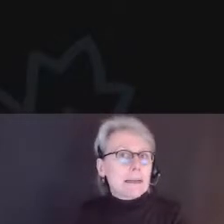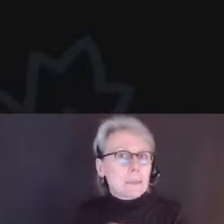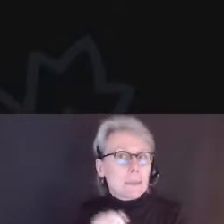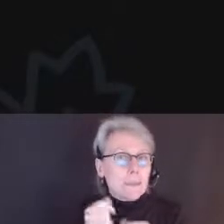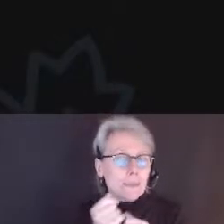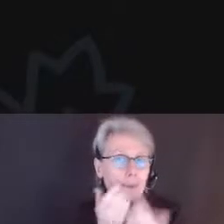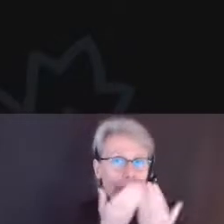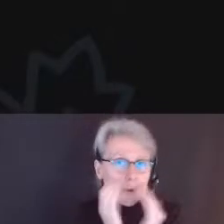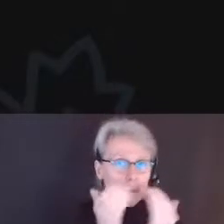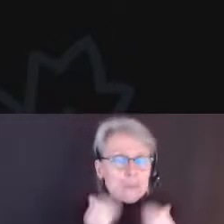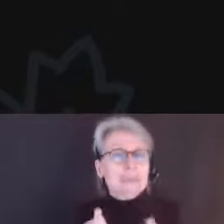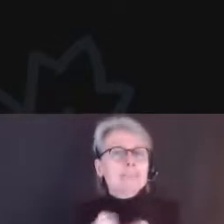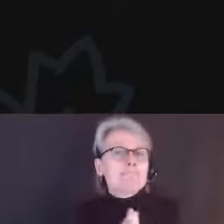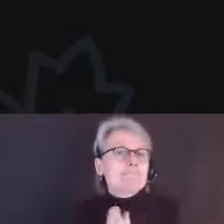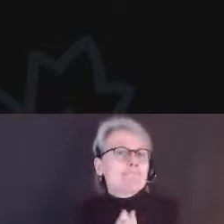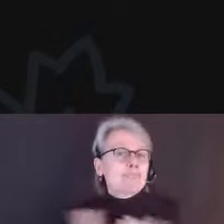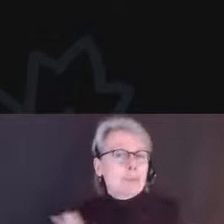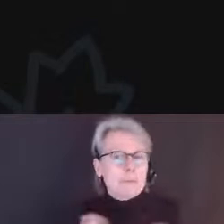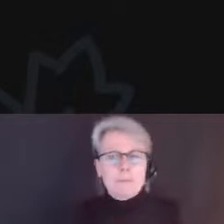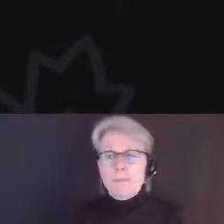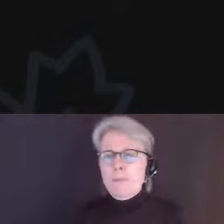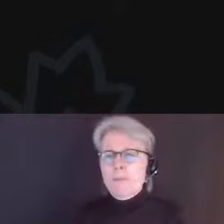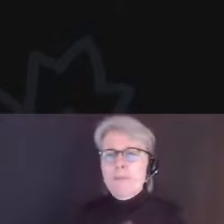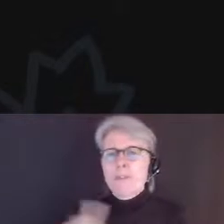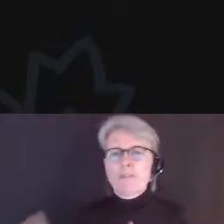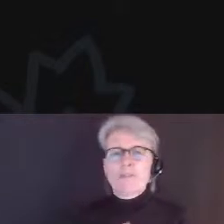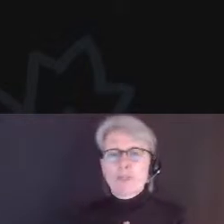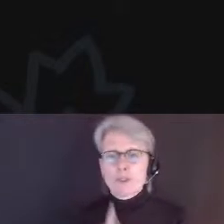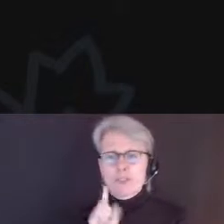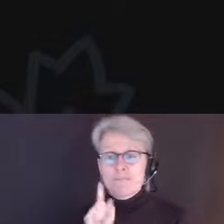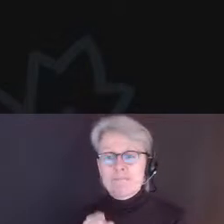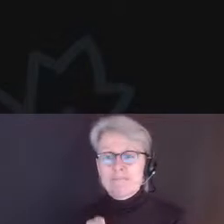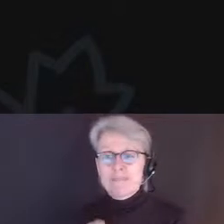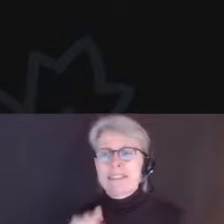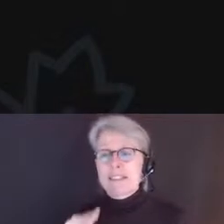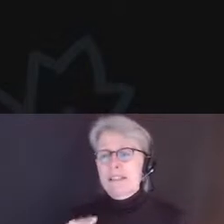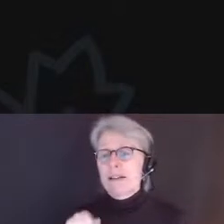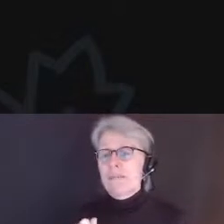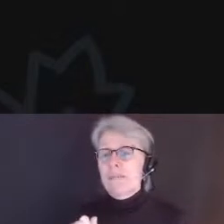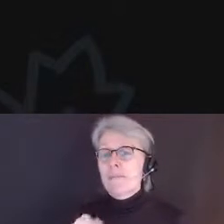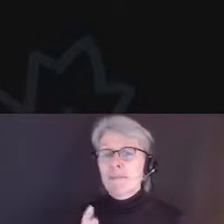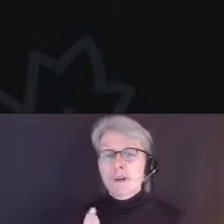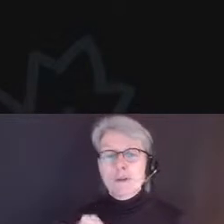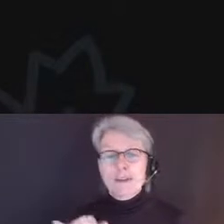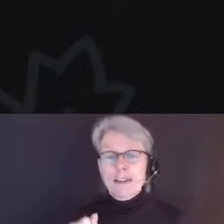my screen here, I think my first victim for today would be Maria. Go ahead, Maria.